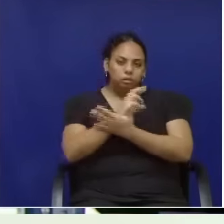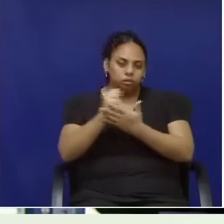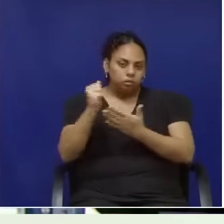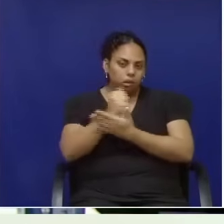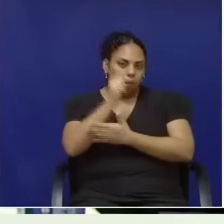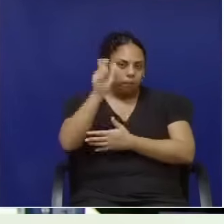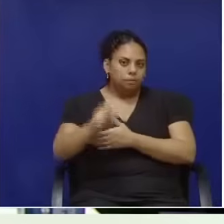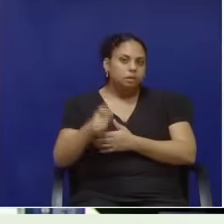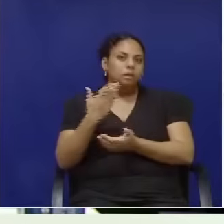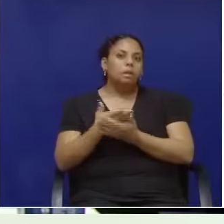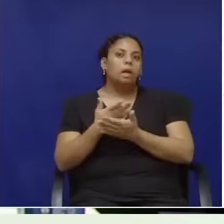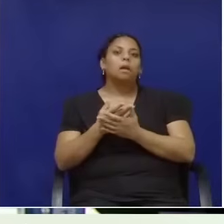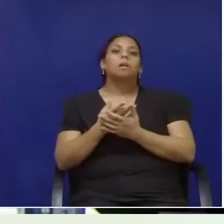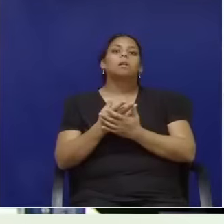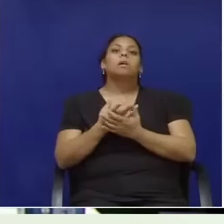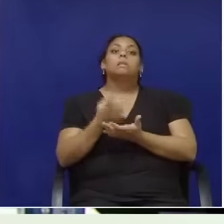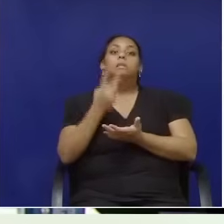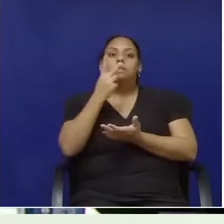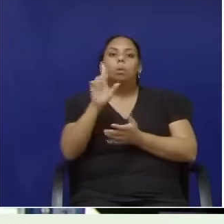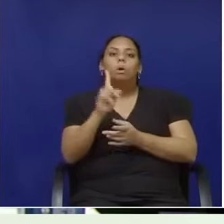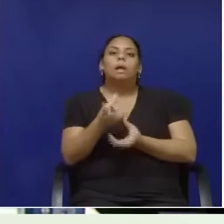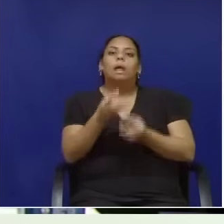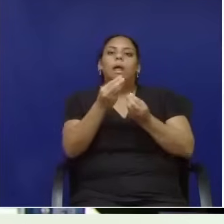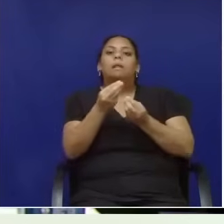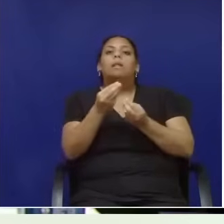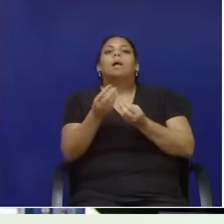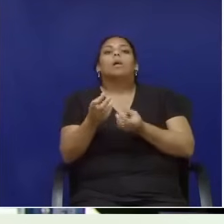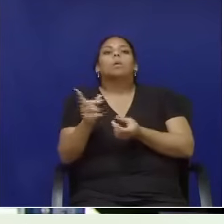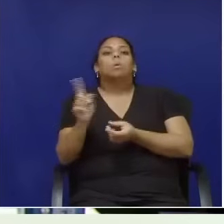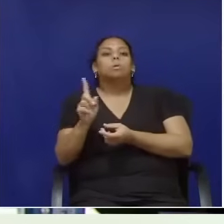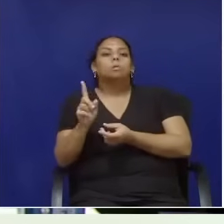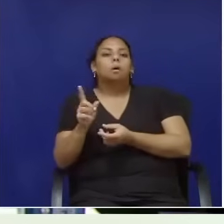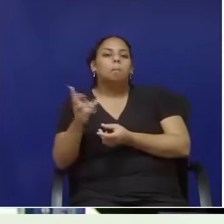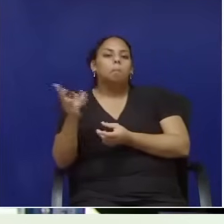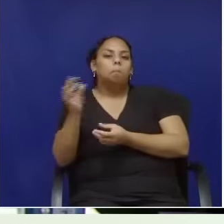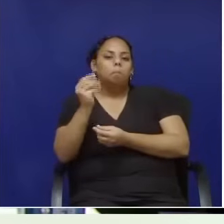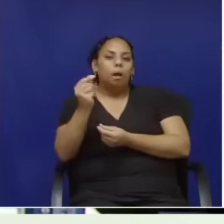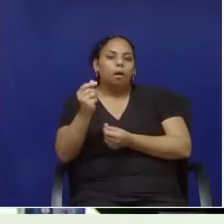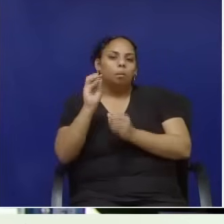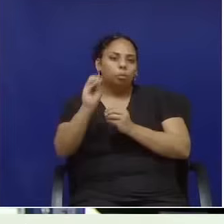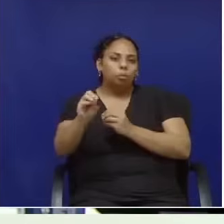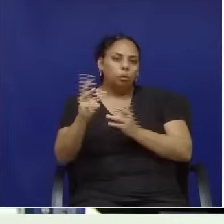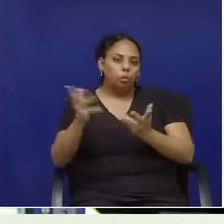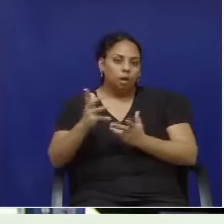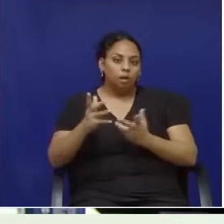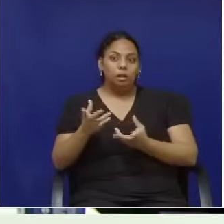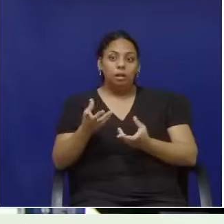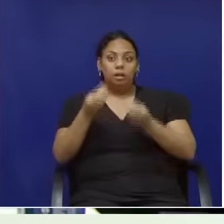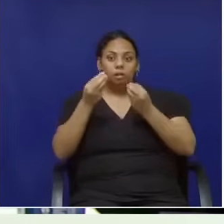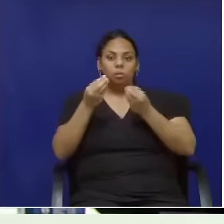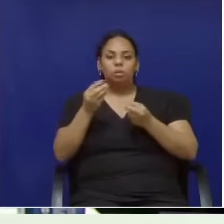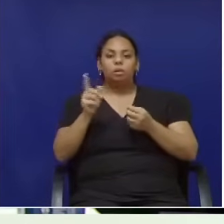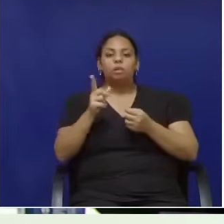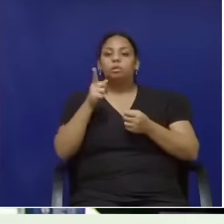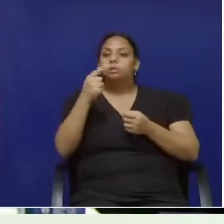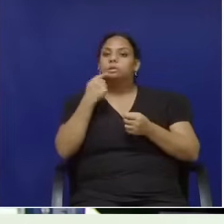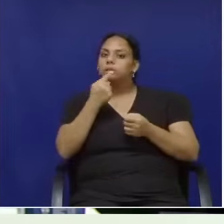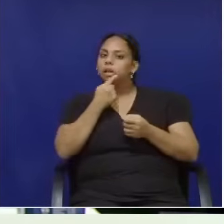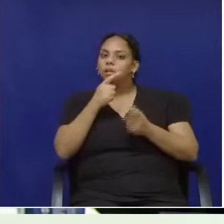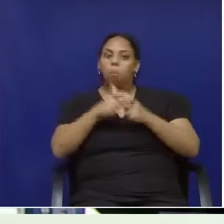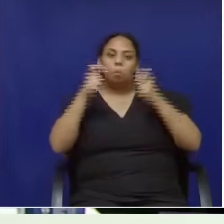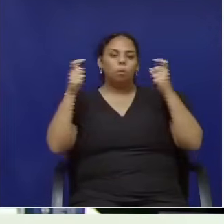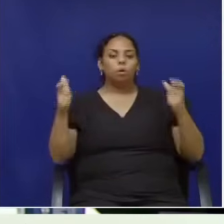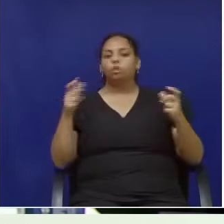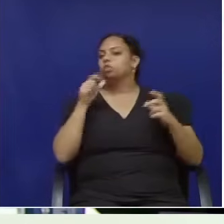can and take money. So that is being attended to. In terms of literally you saying that it's broad, it's not